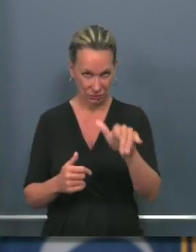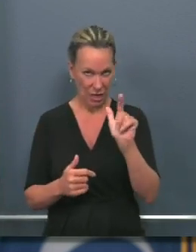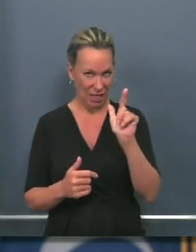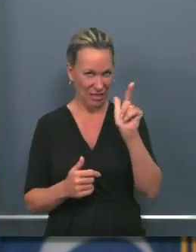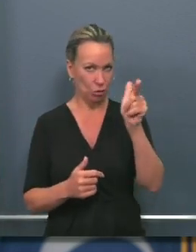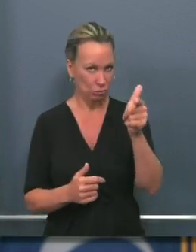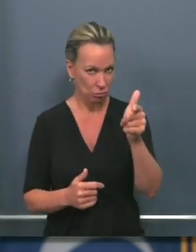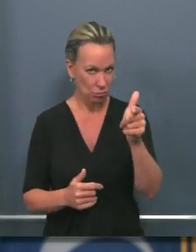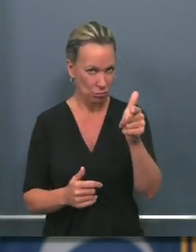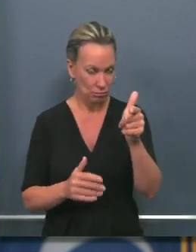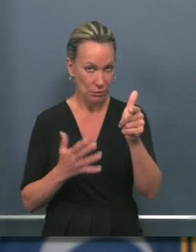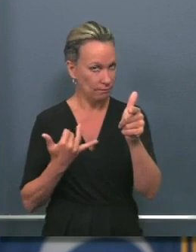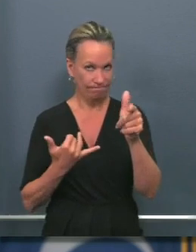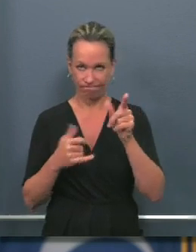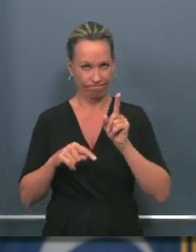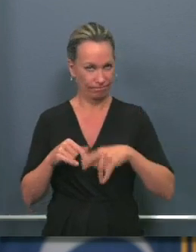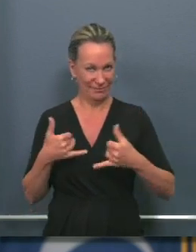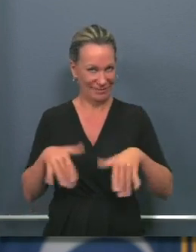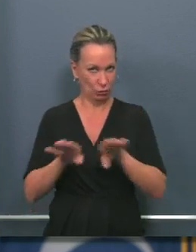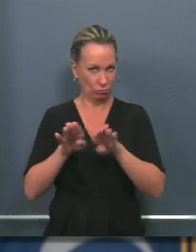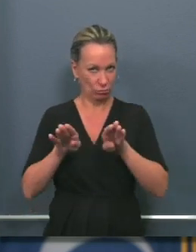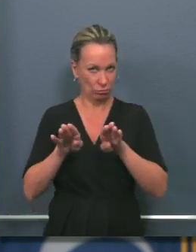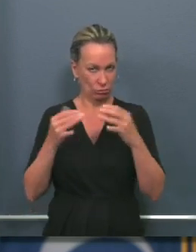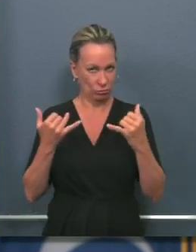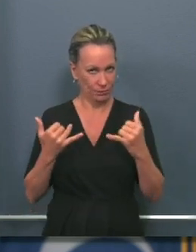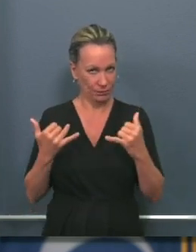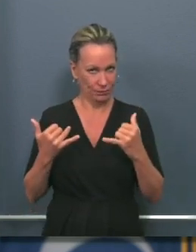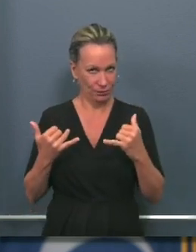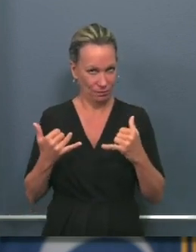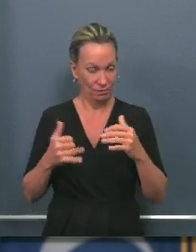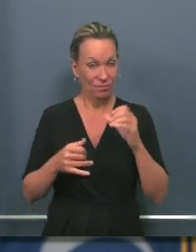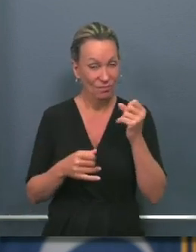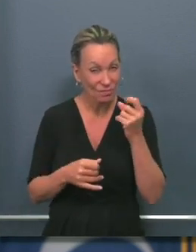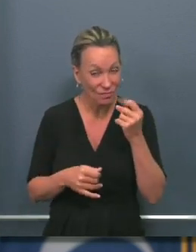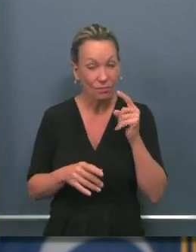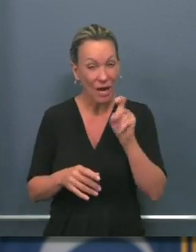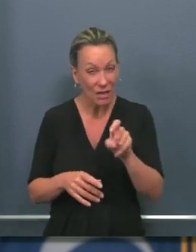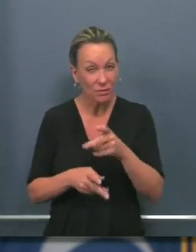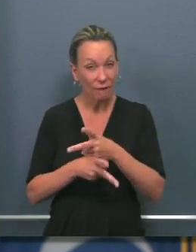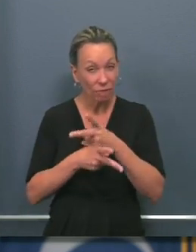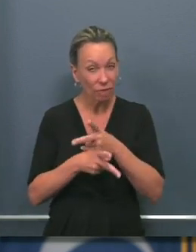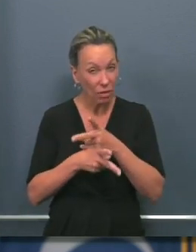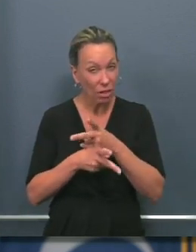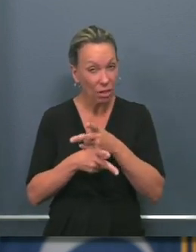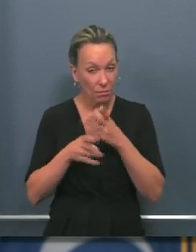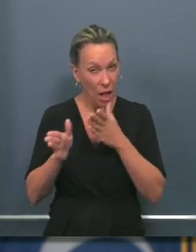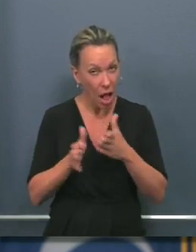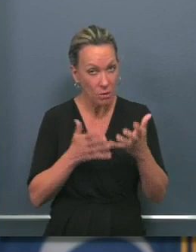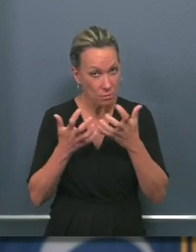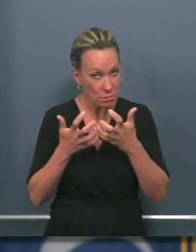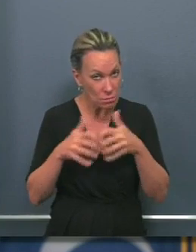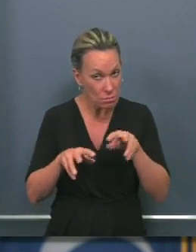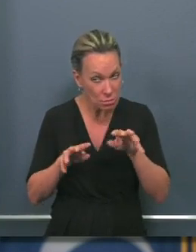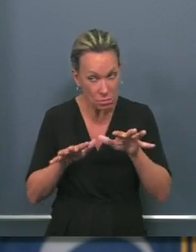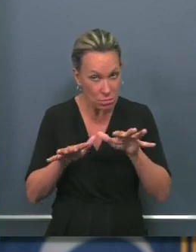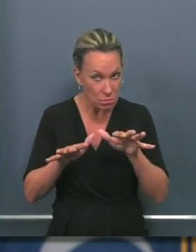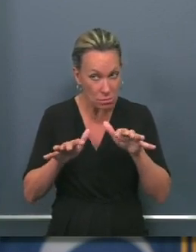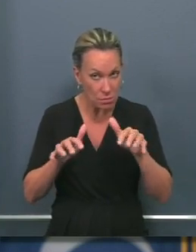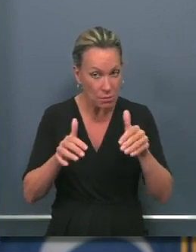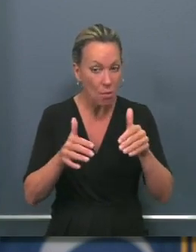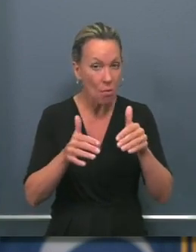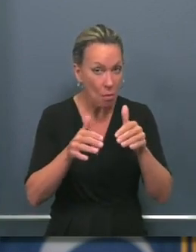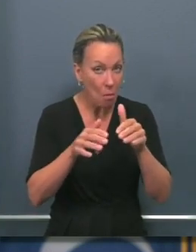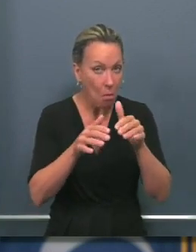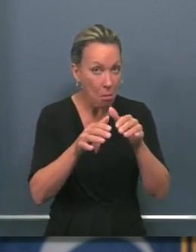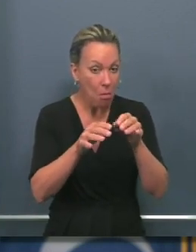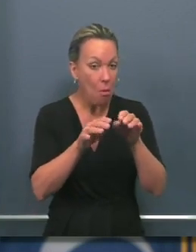thoughtful and phased-in approach. So that's the update for the day. A lot of movement over the course